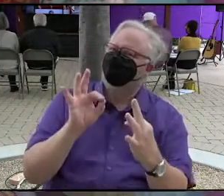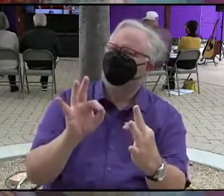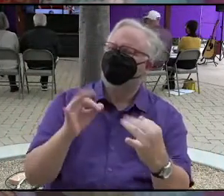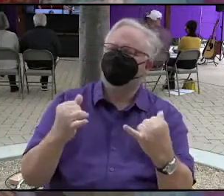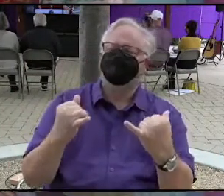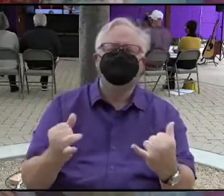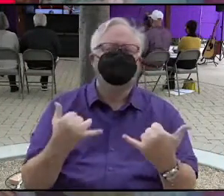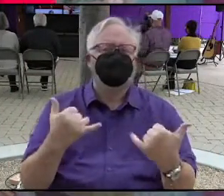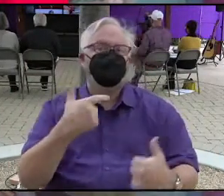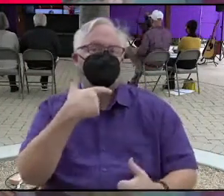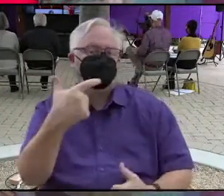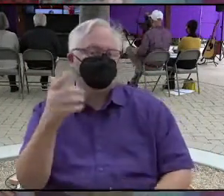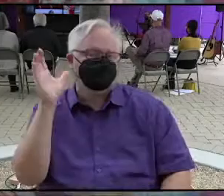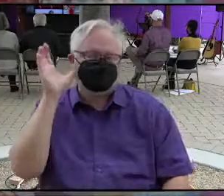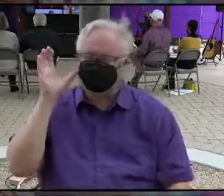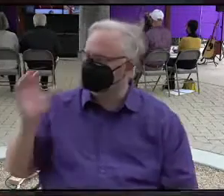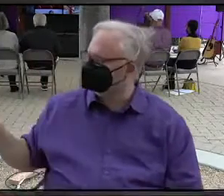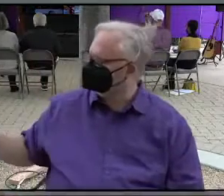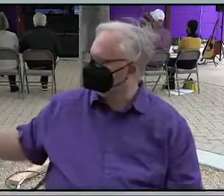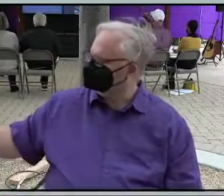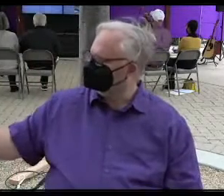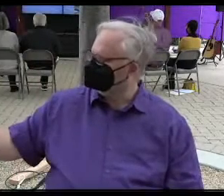take a look and listen.